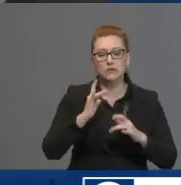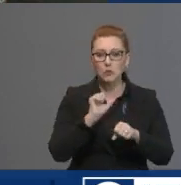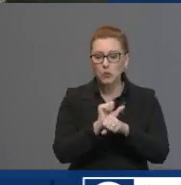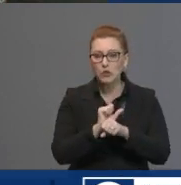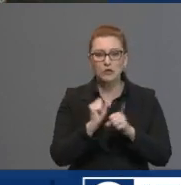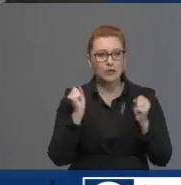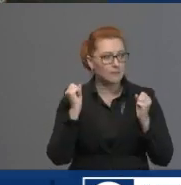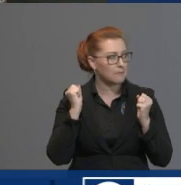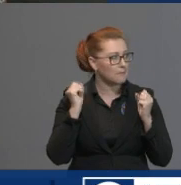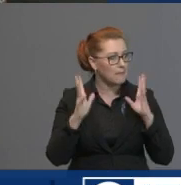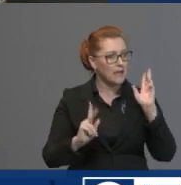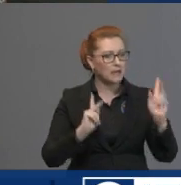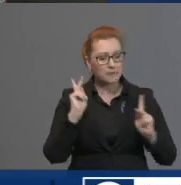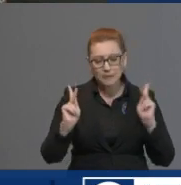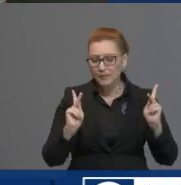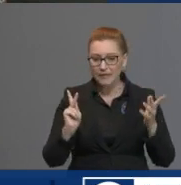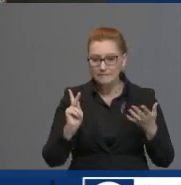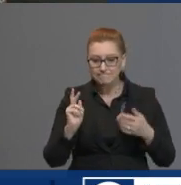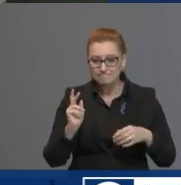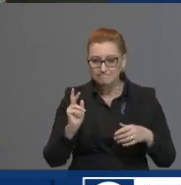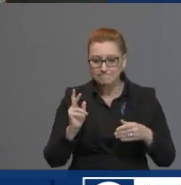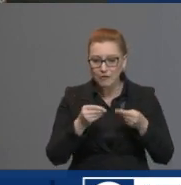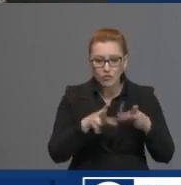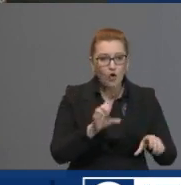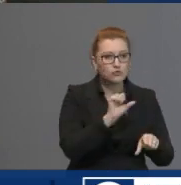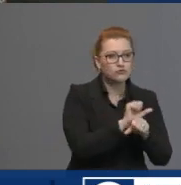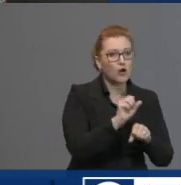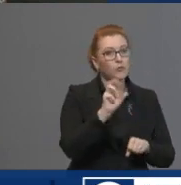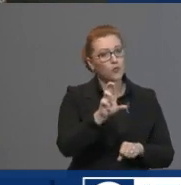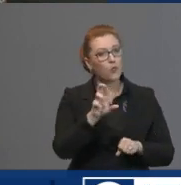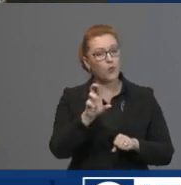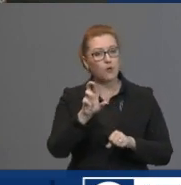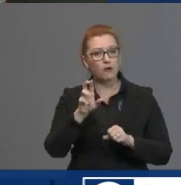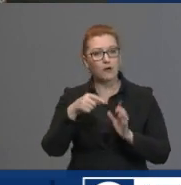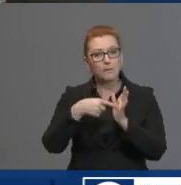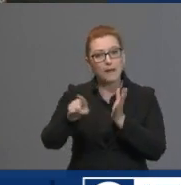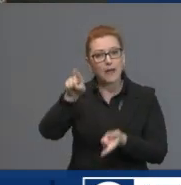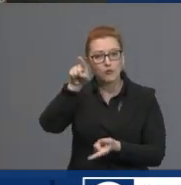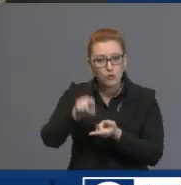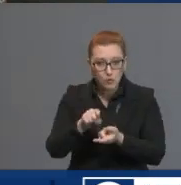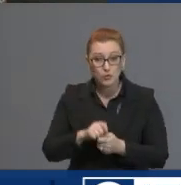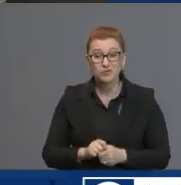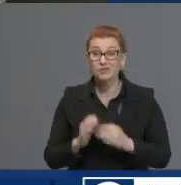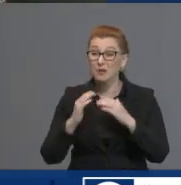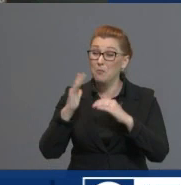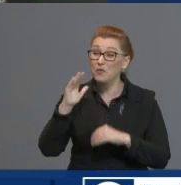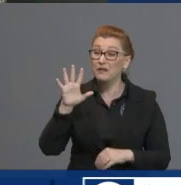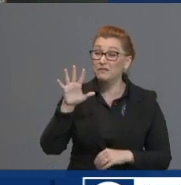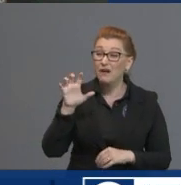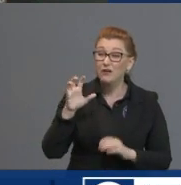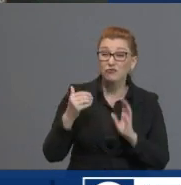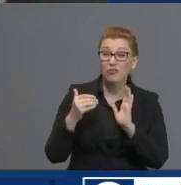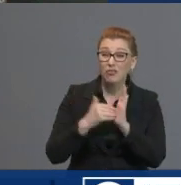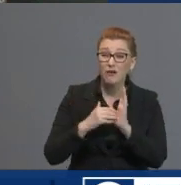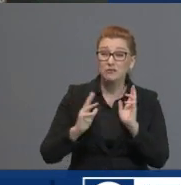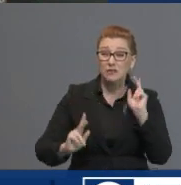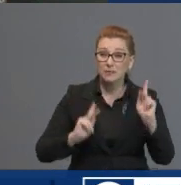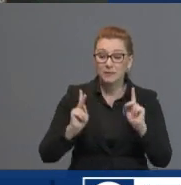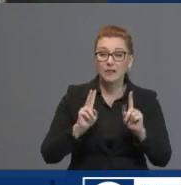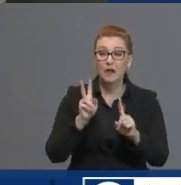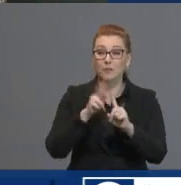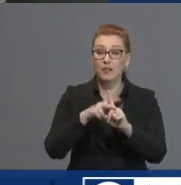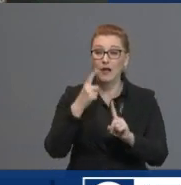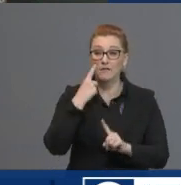displaced from their job or had their pay reduced. We've had over 500,000